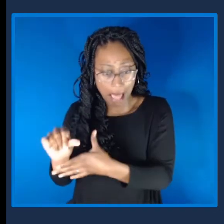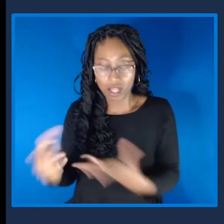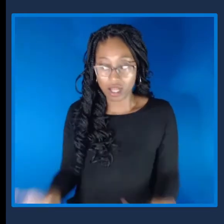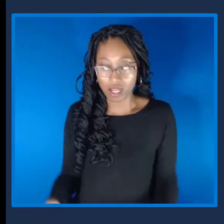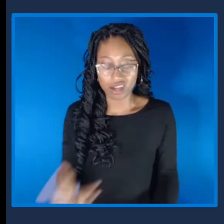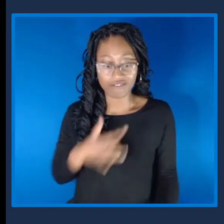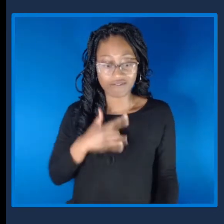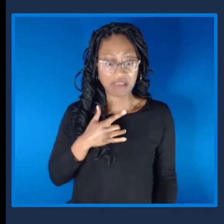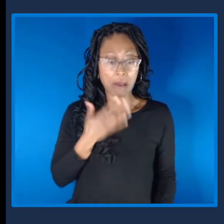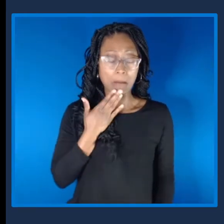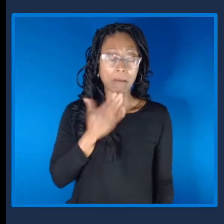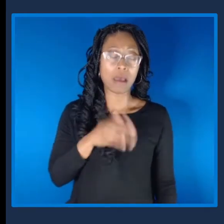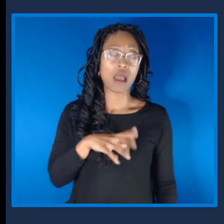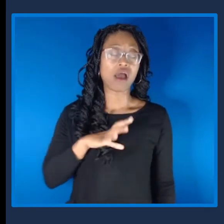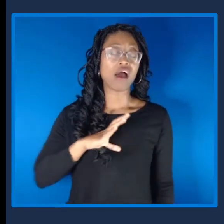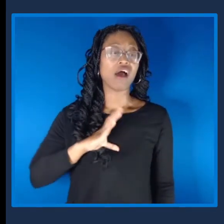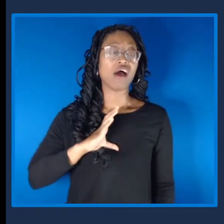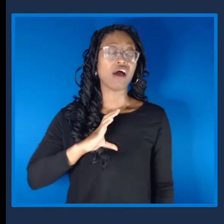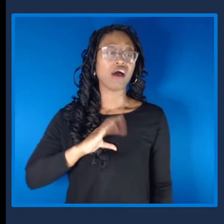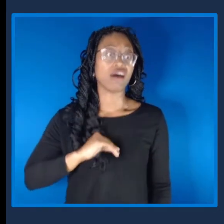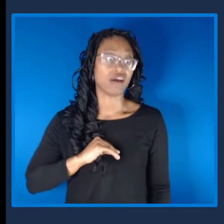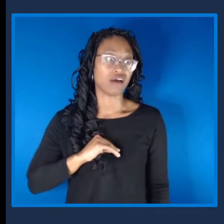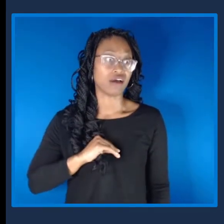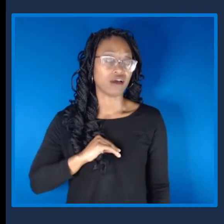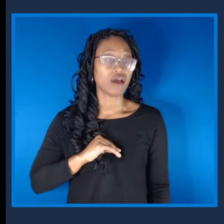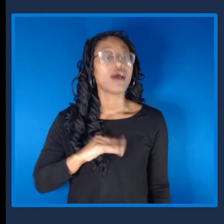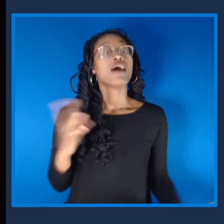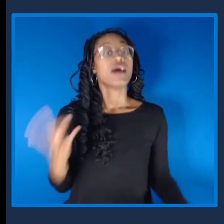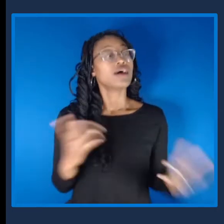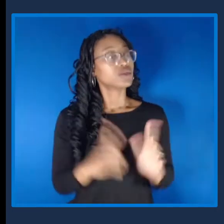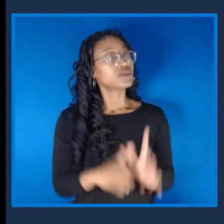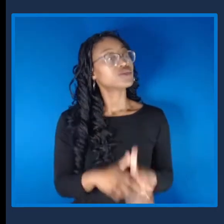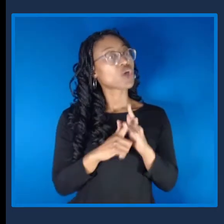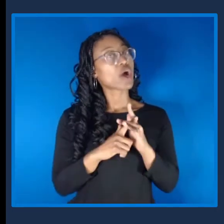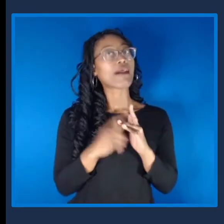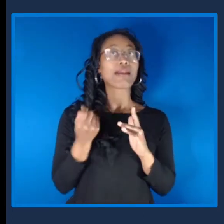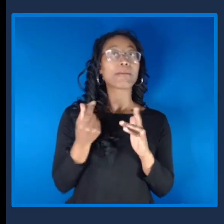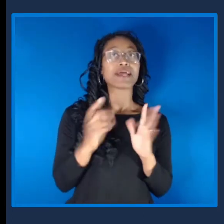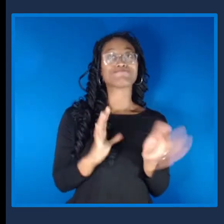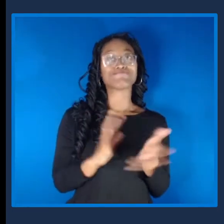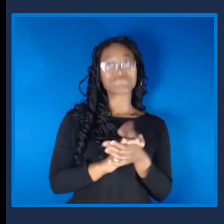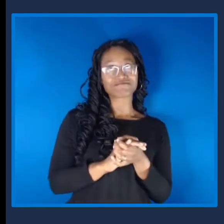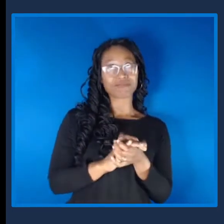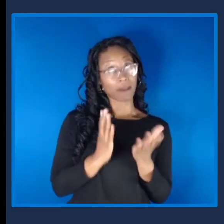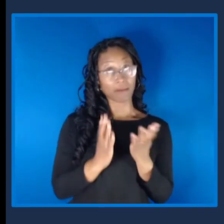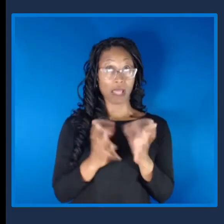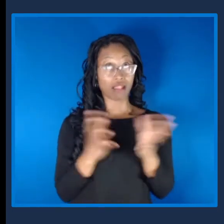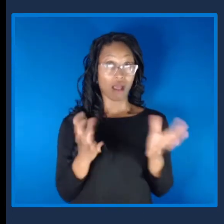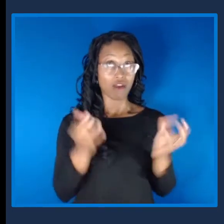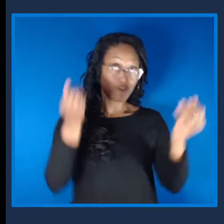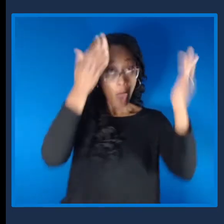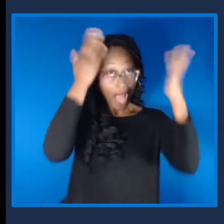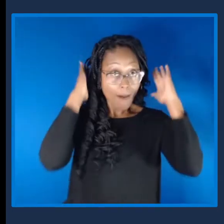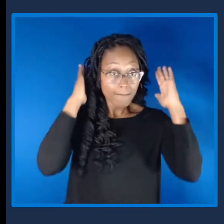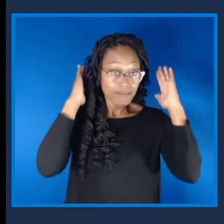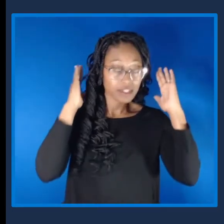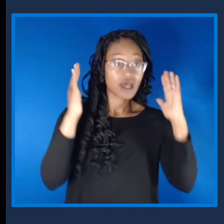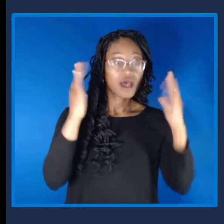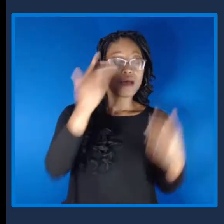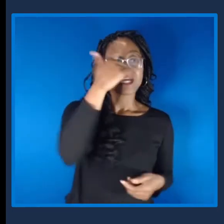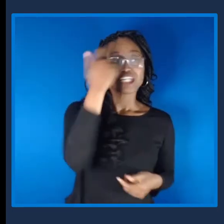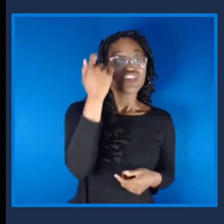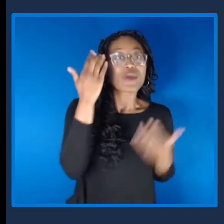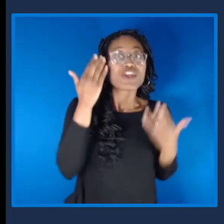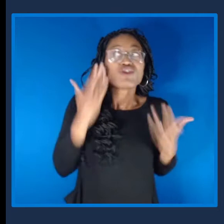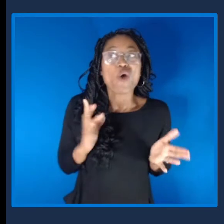that. And then you'll begin to get a little or possibly a lot overwhelmed and might not even know where